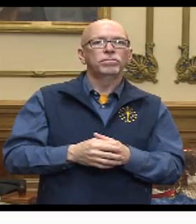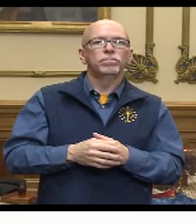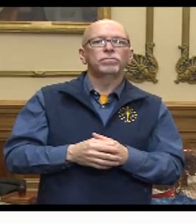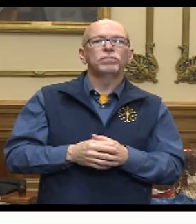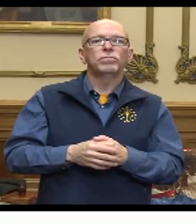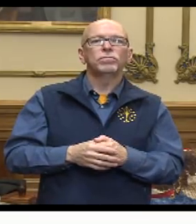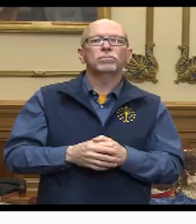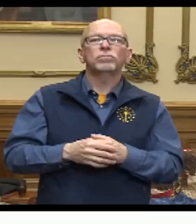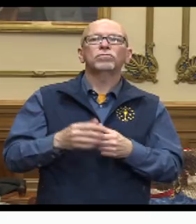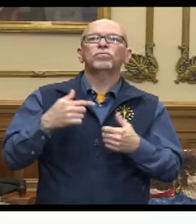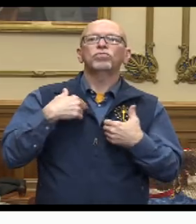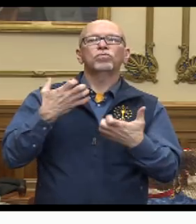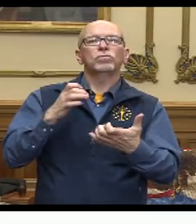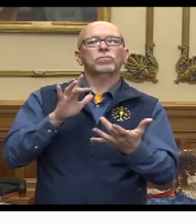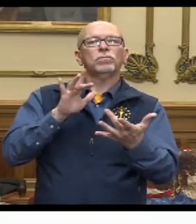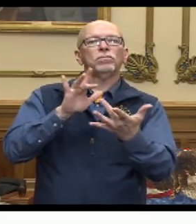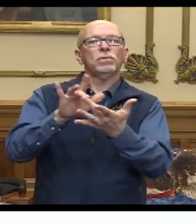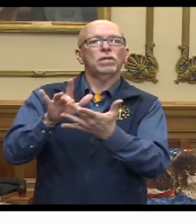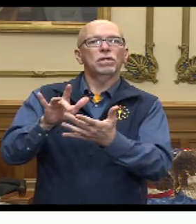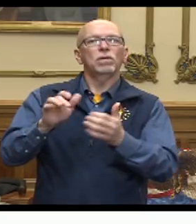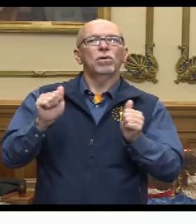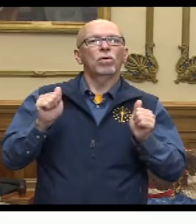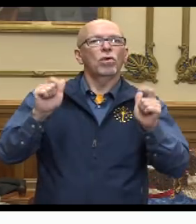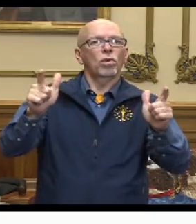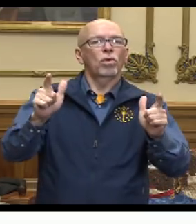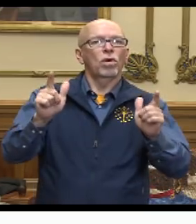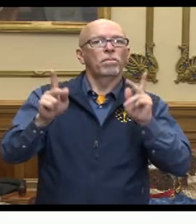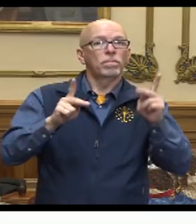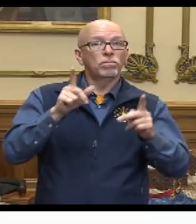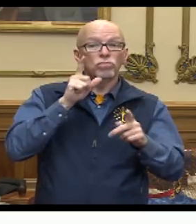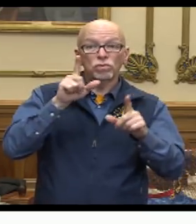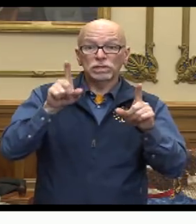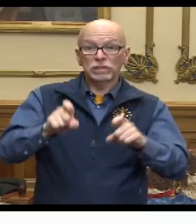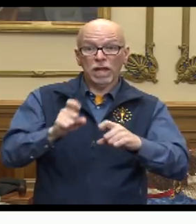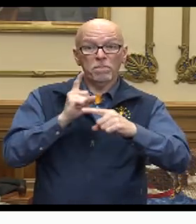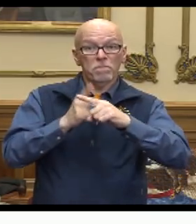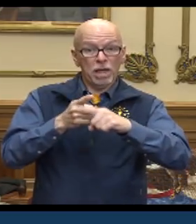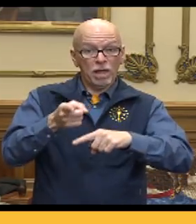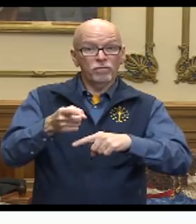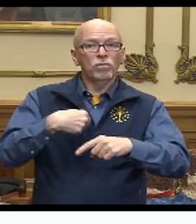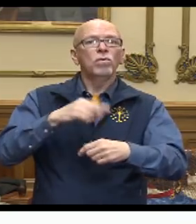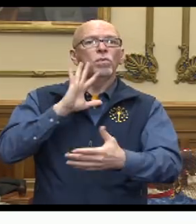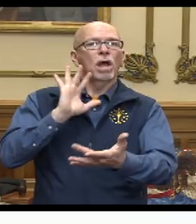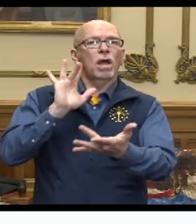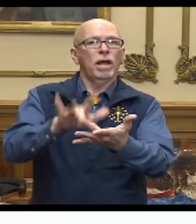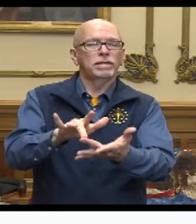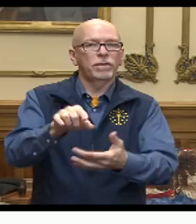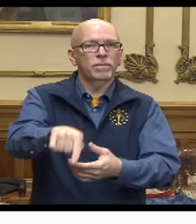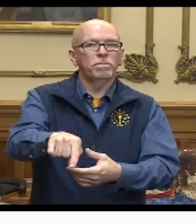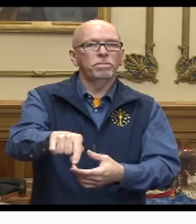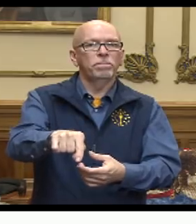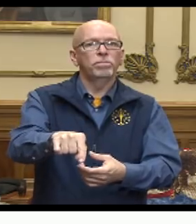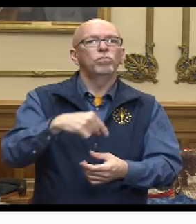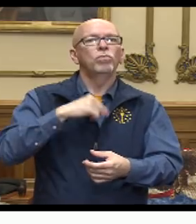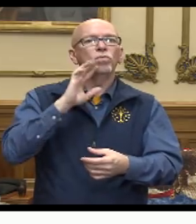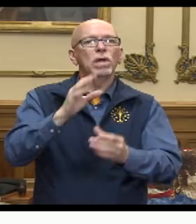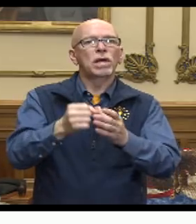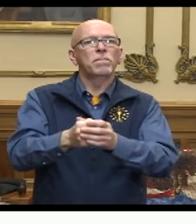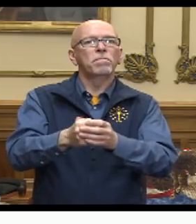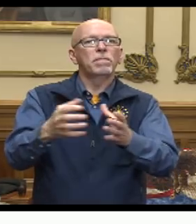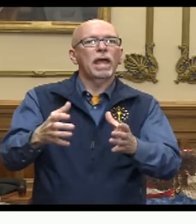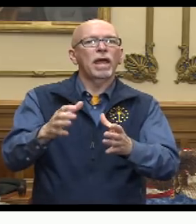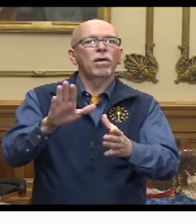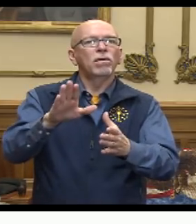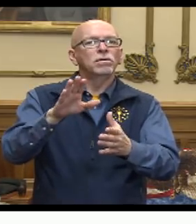to contact all individuals who test positive for COVID-19 and expand